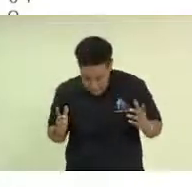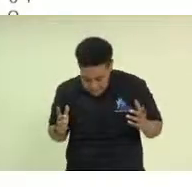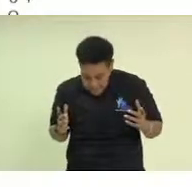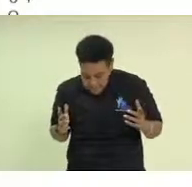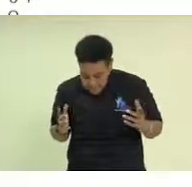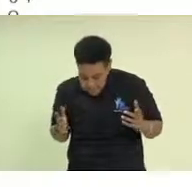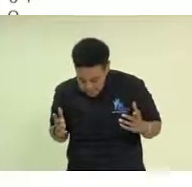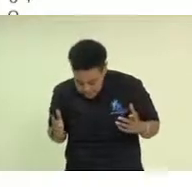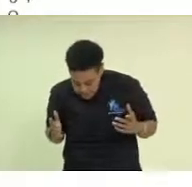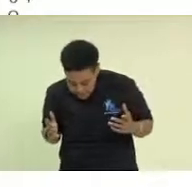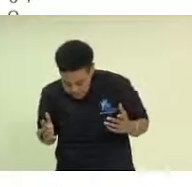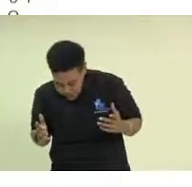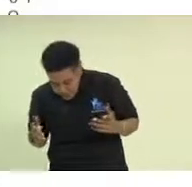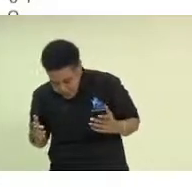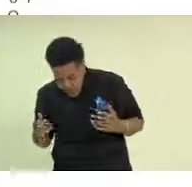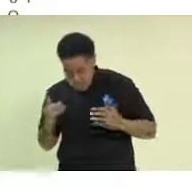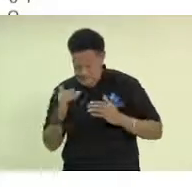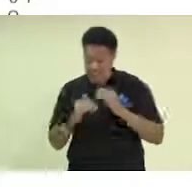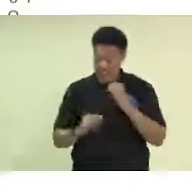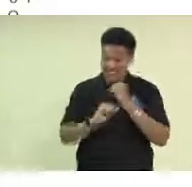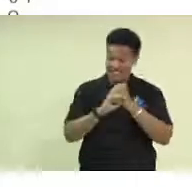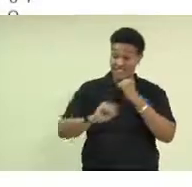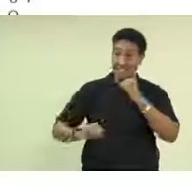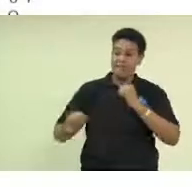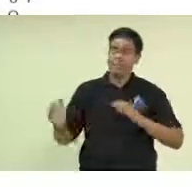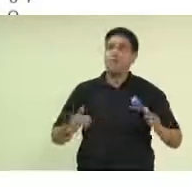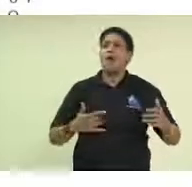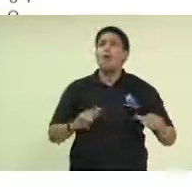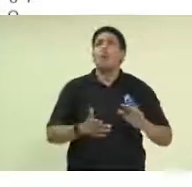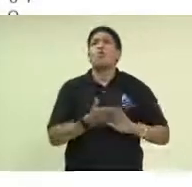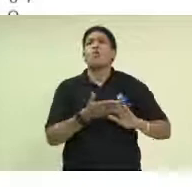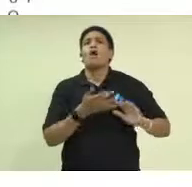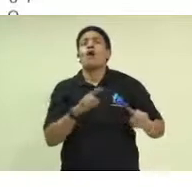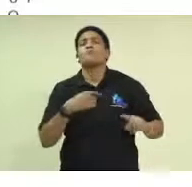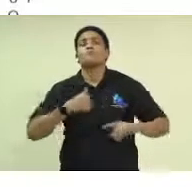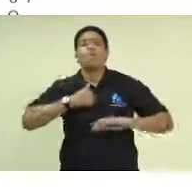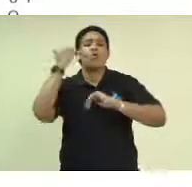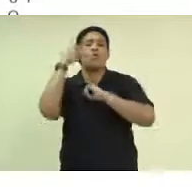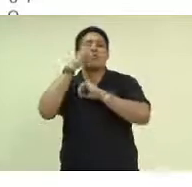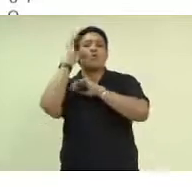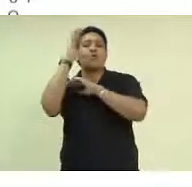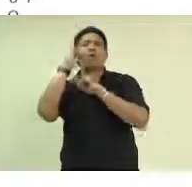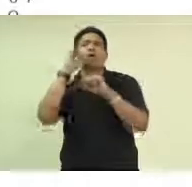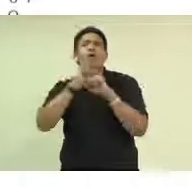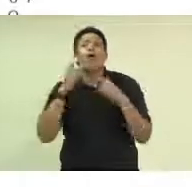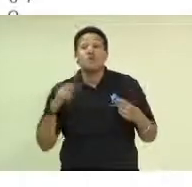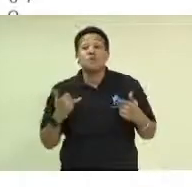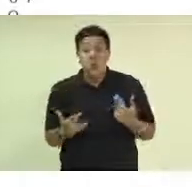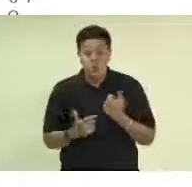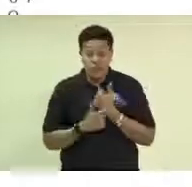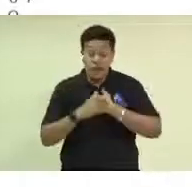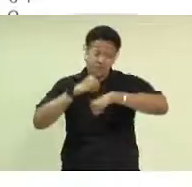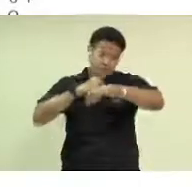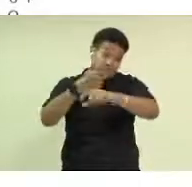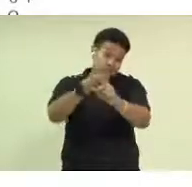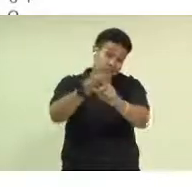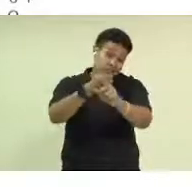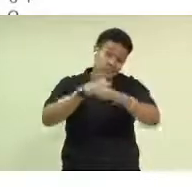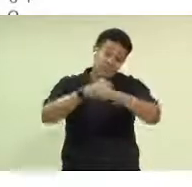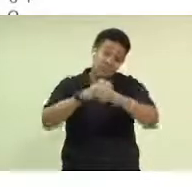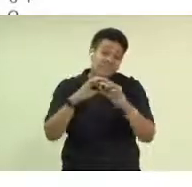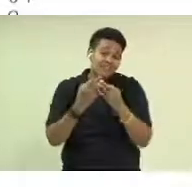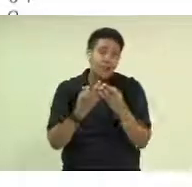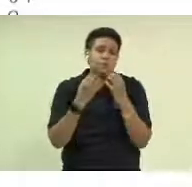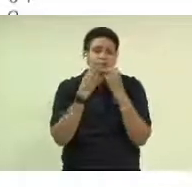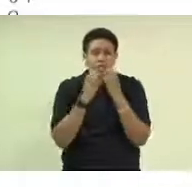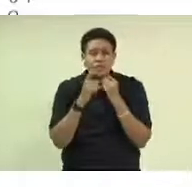there is a fairly elaborate plan to get that going. So we hope that will happen. In the meantime, protect yourselves, protect your family,